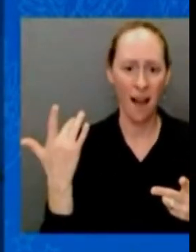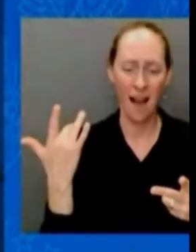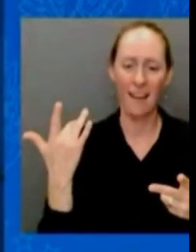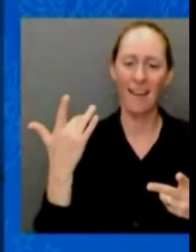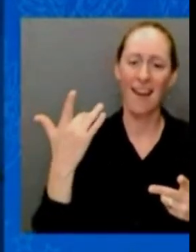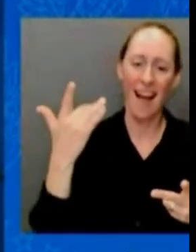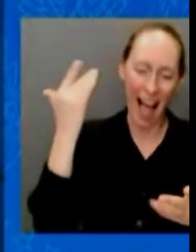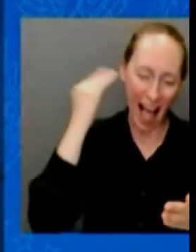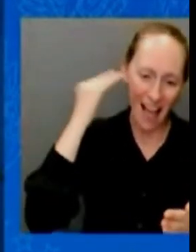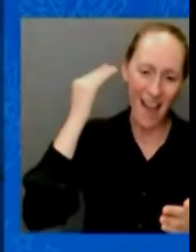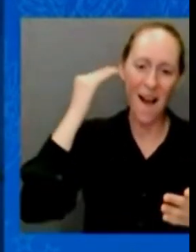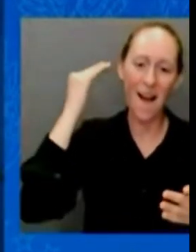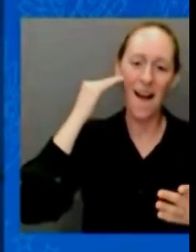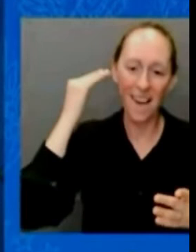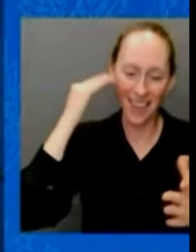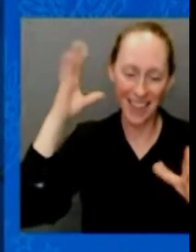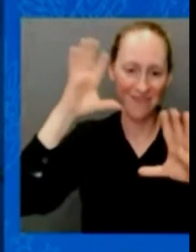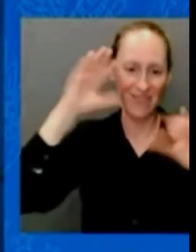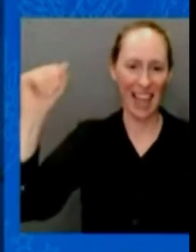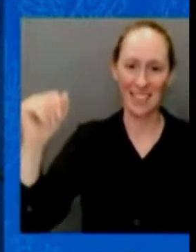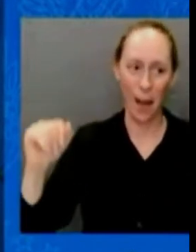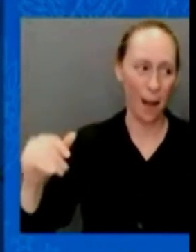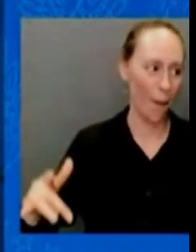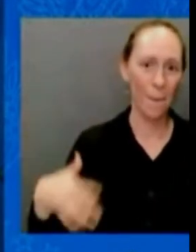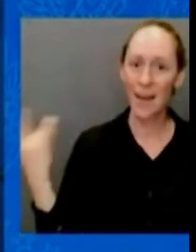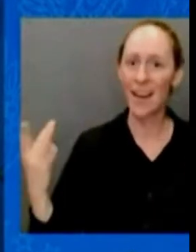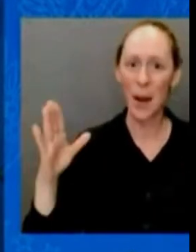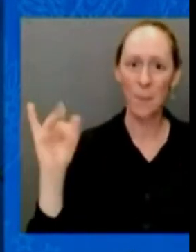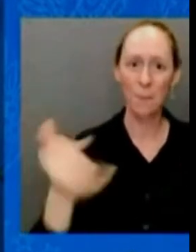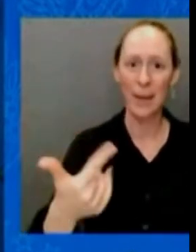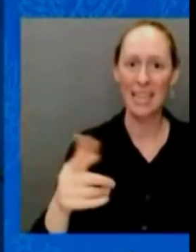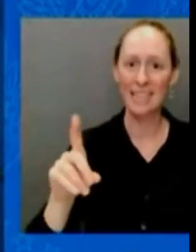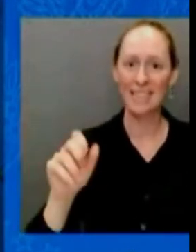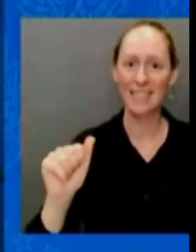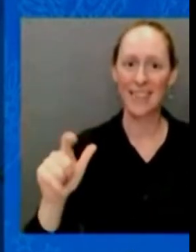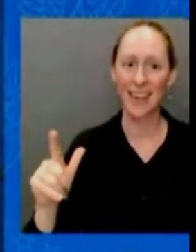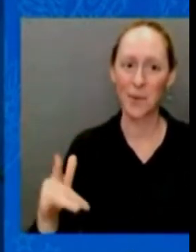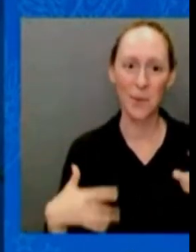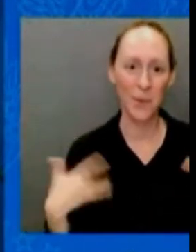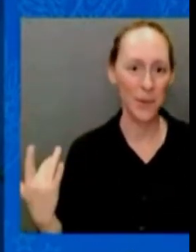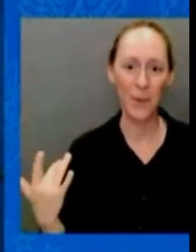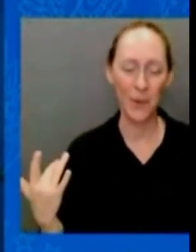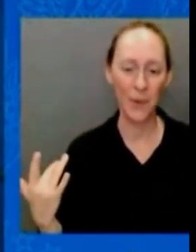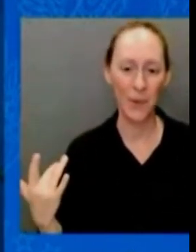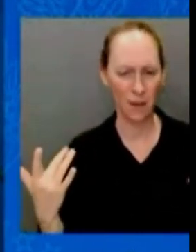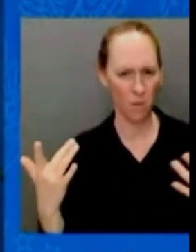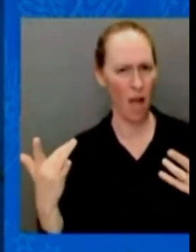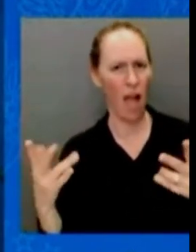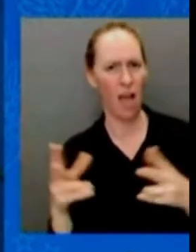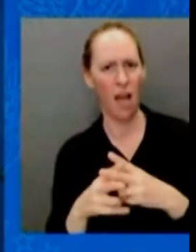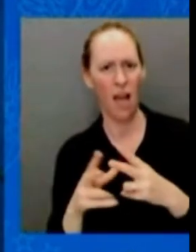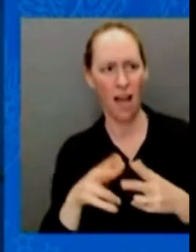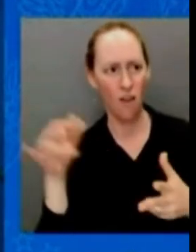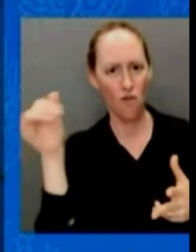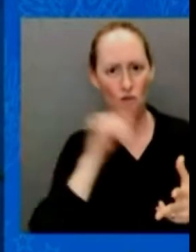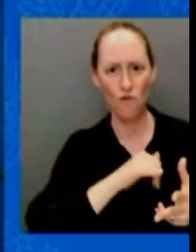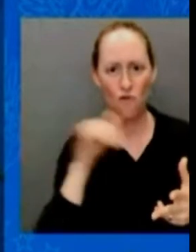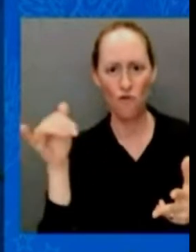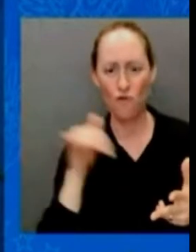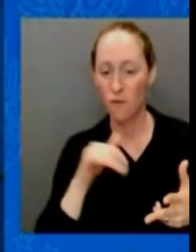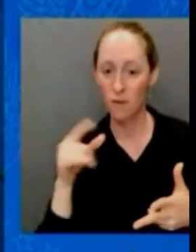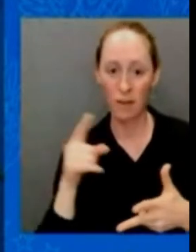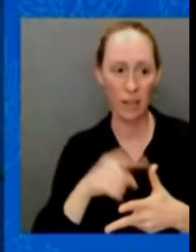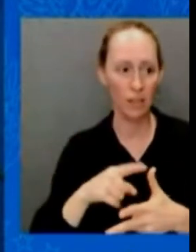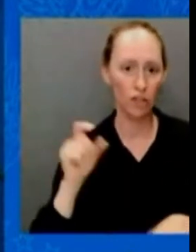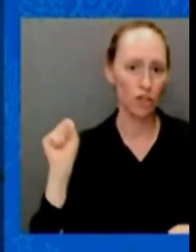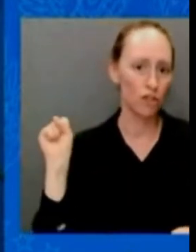big deal for three reasons. The biggest and most important, especially for this community, is jobs. This is going to create